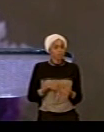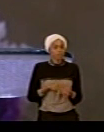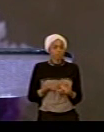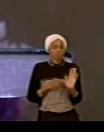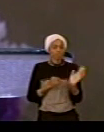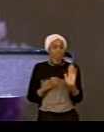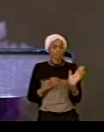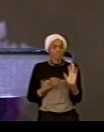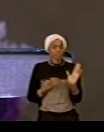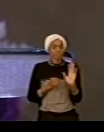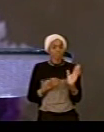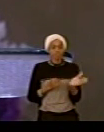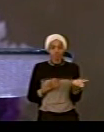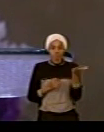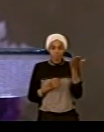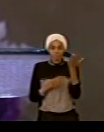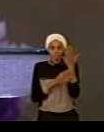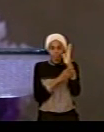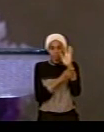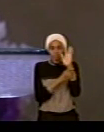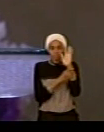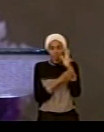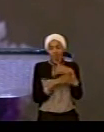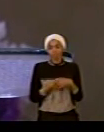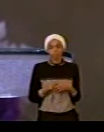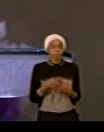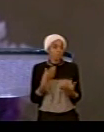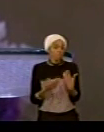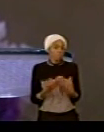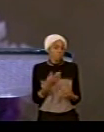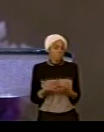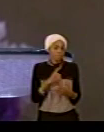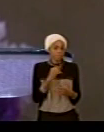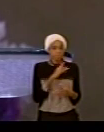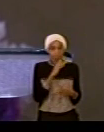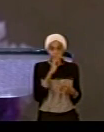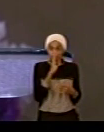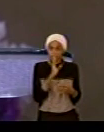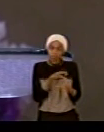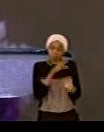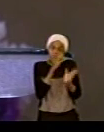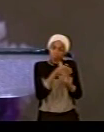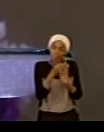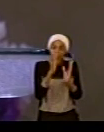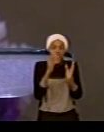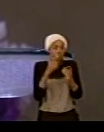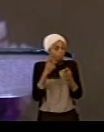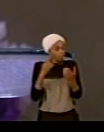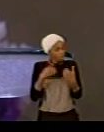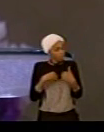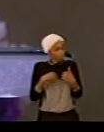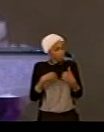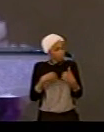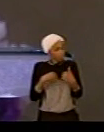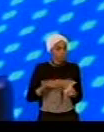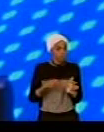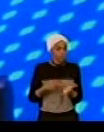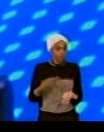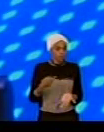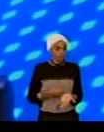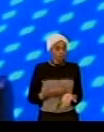convert from the Global Crusade, or you have been invited, we'd like to bring to you our general. If you